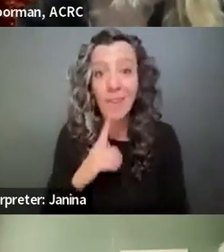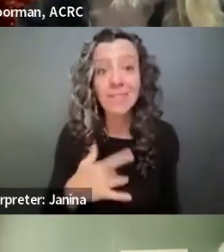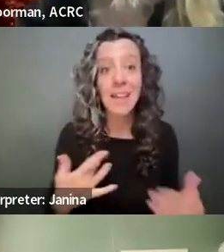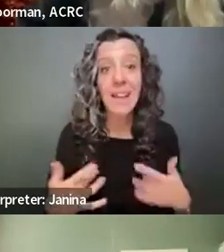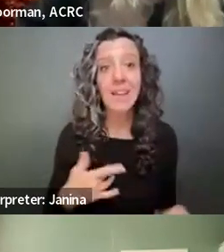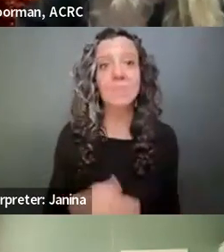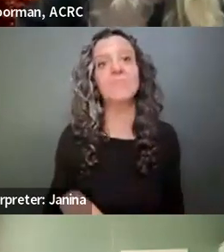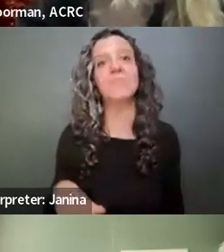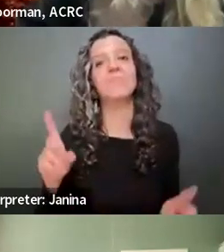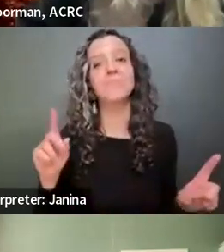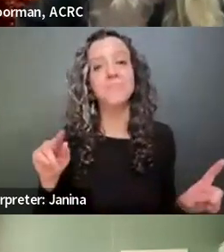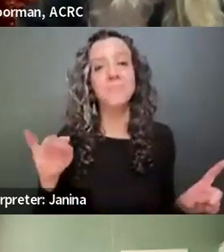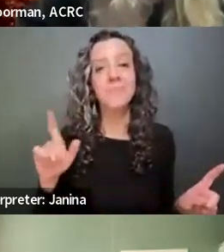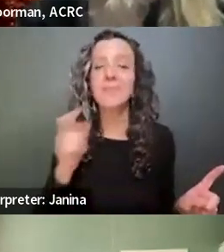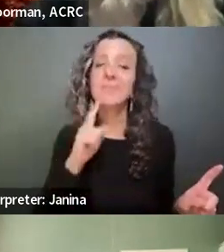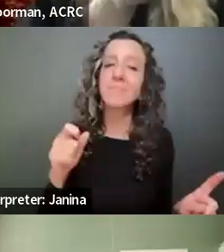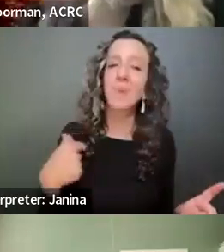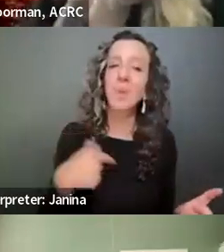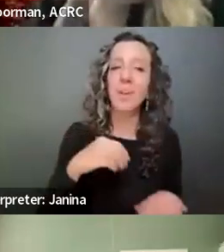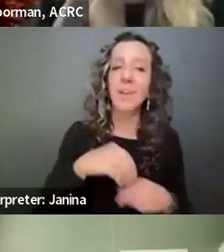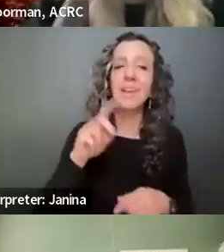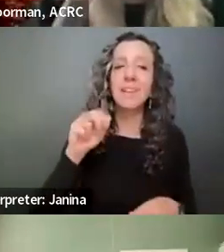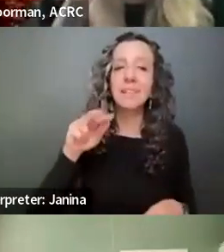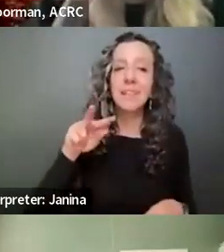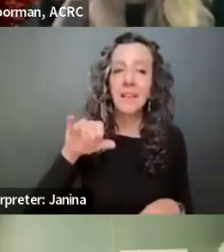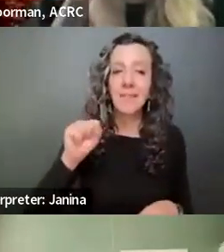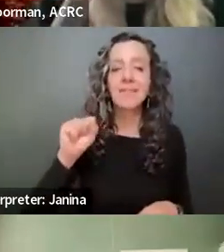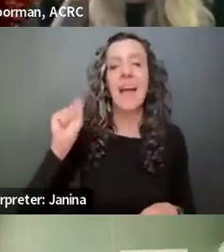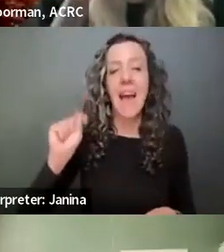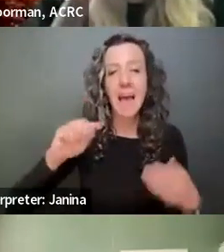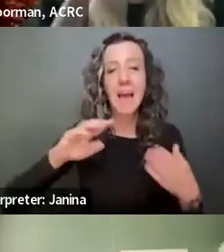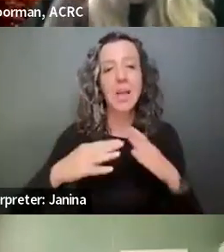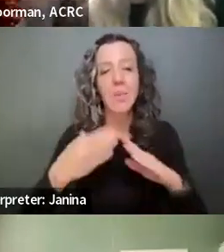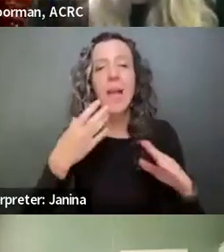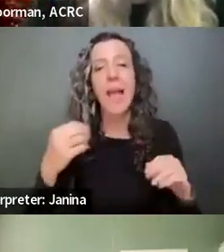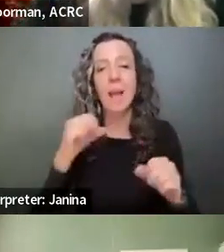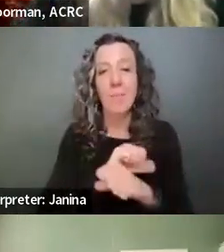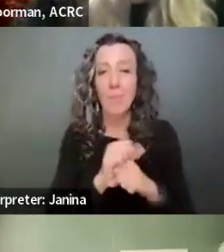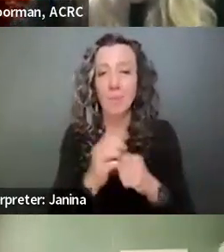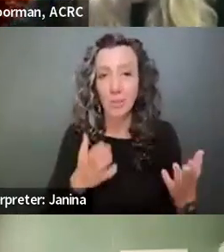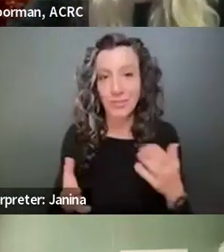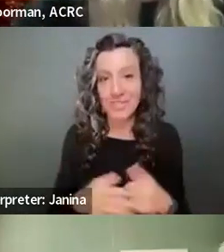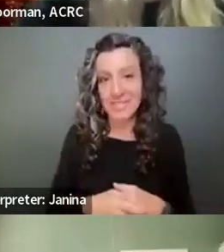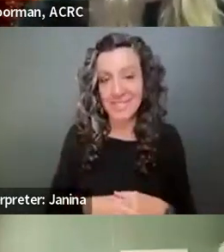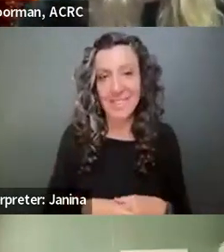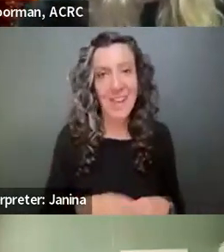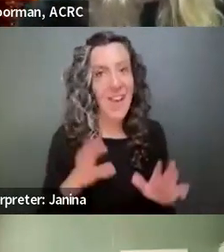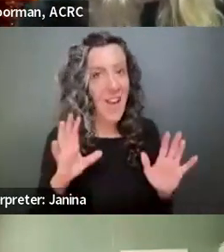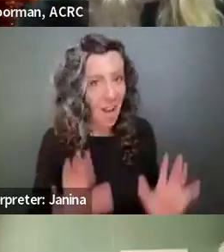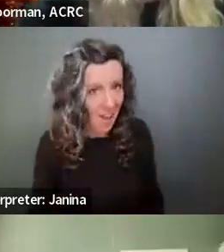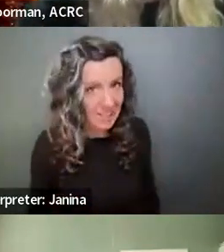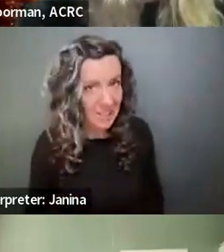in Davis at Community and Employment Mhm. Services. Awesome. That is We've so actually great. done